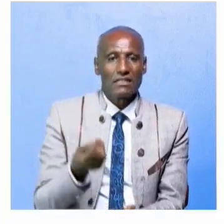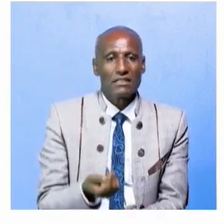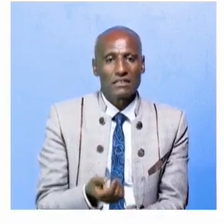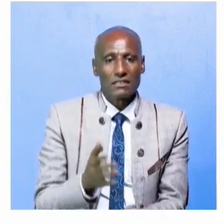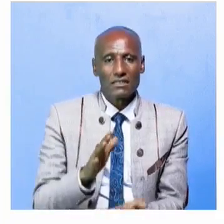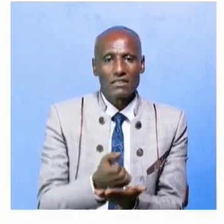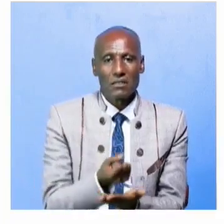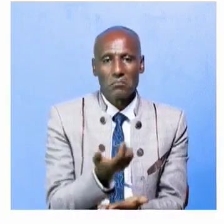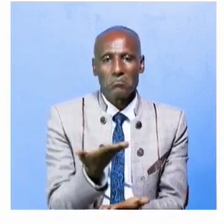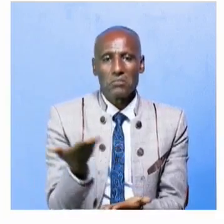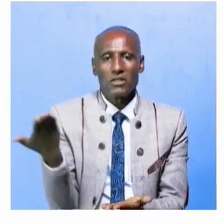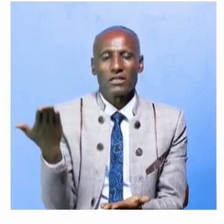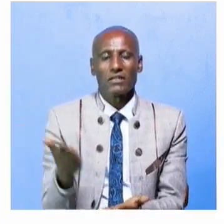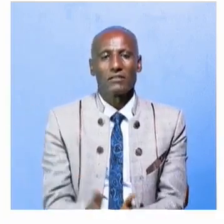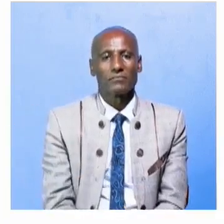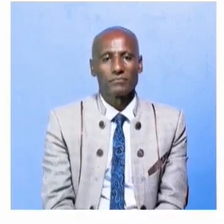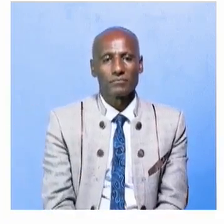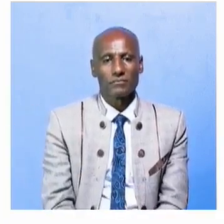something.